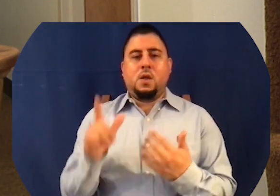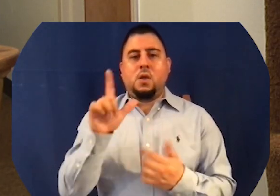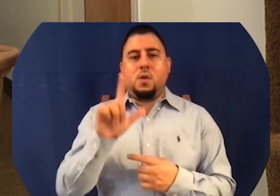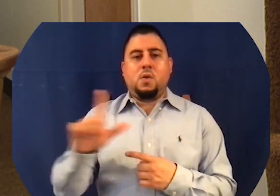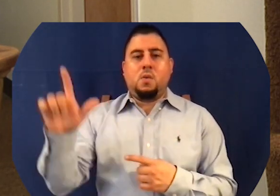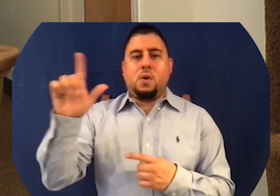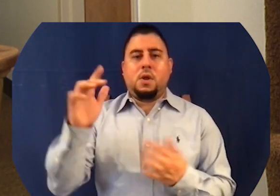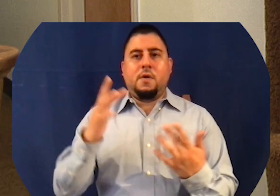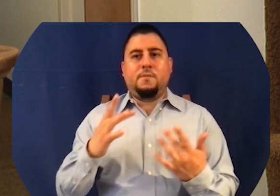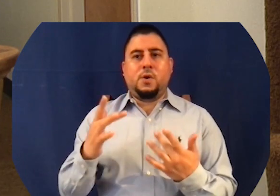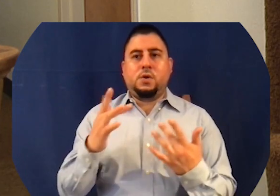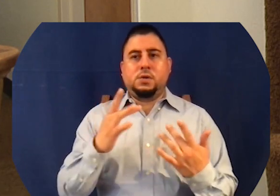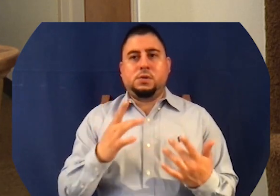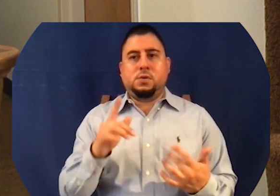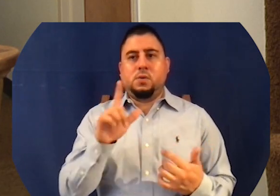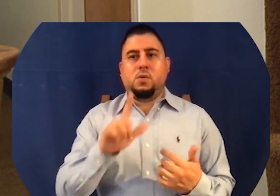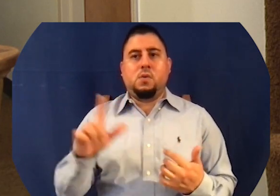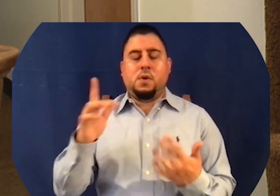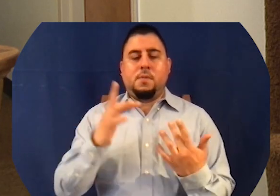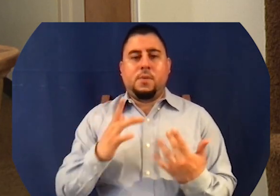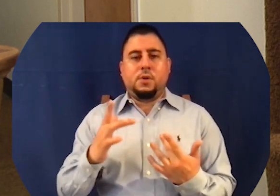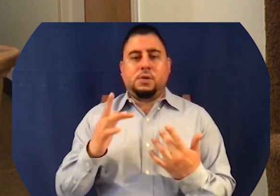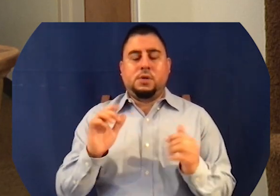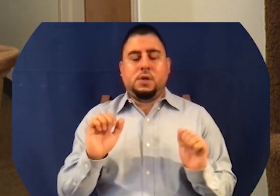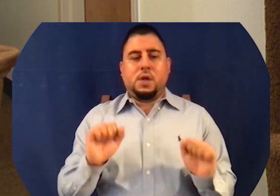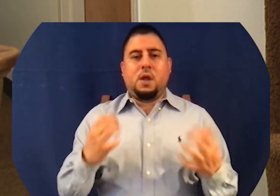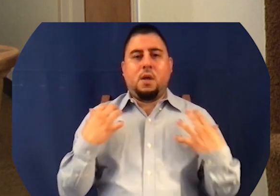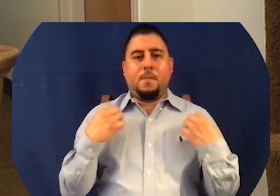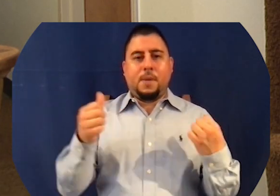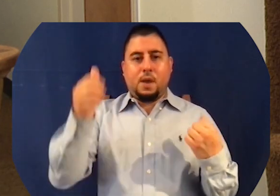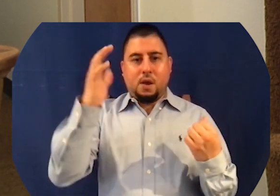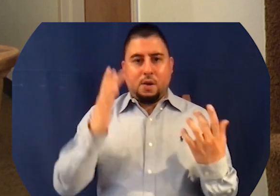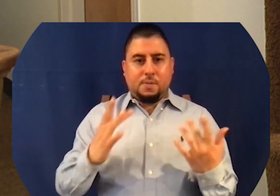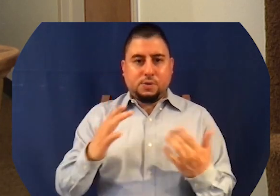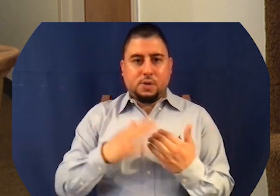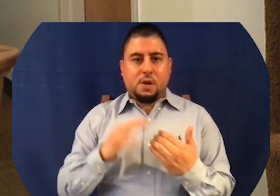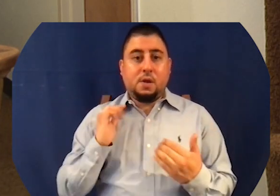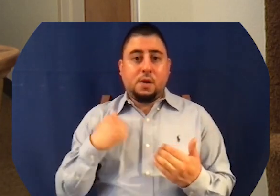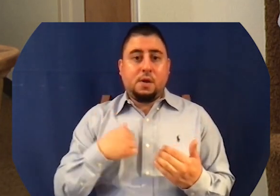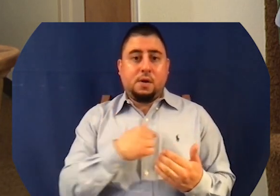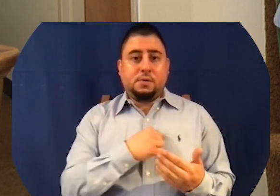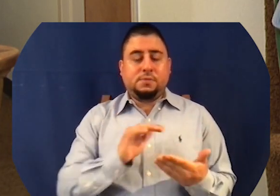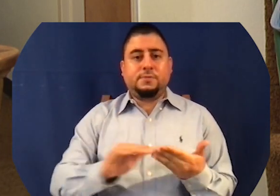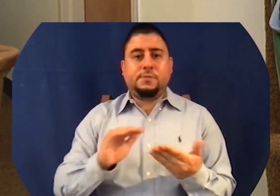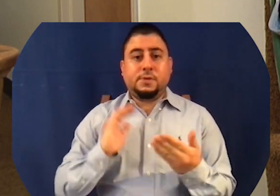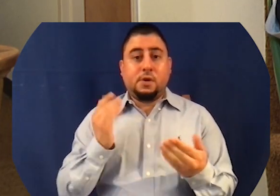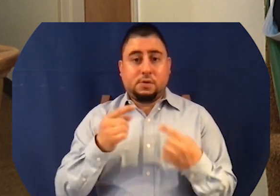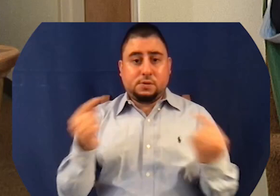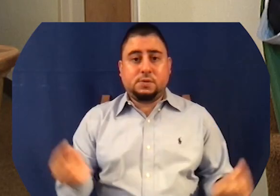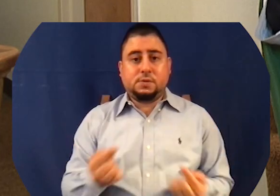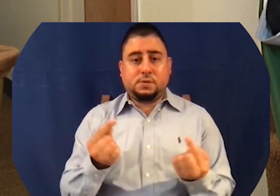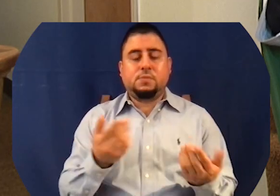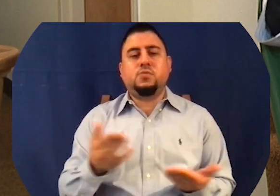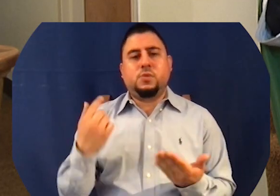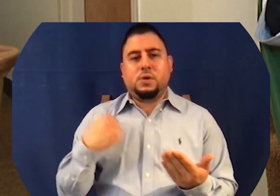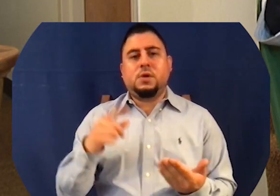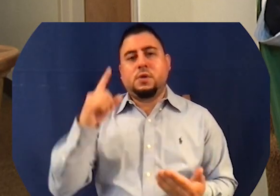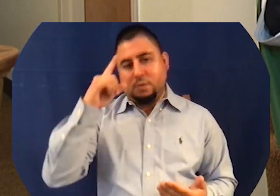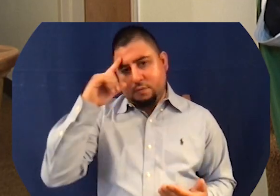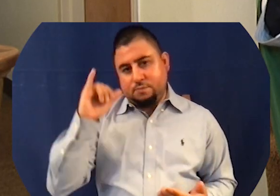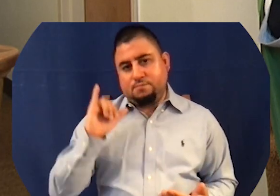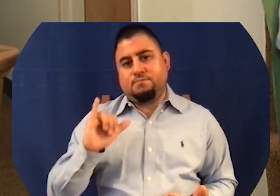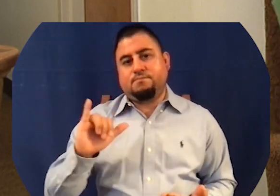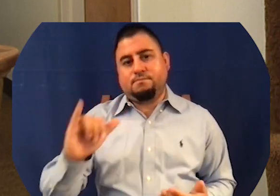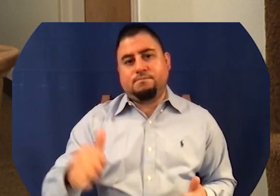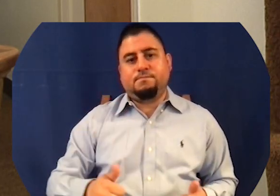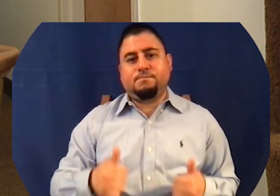Lord, have mercy. Lord, have mercy. May Almighty God have mercy on us, forgive us our sins,